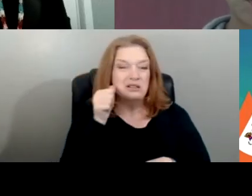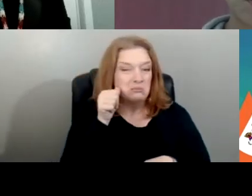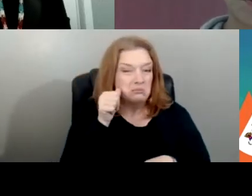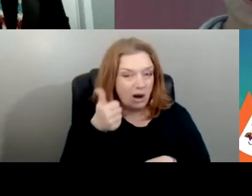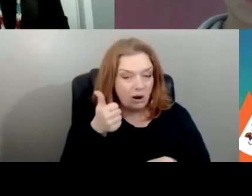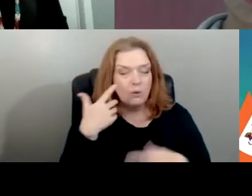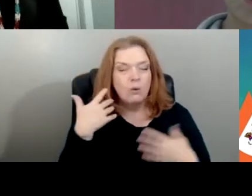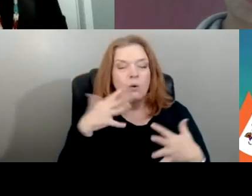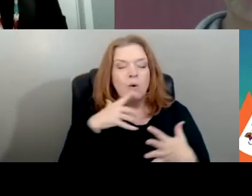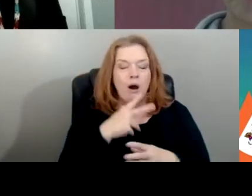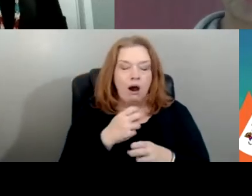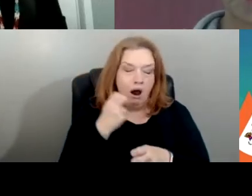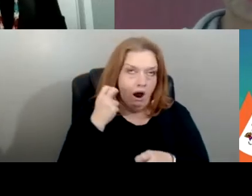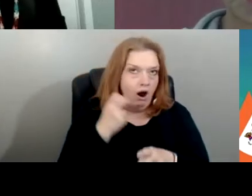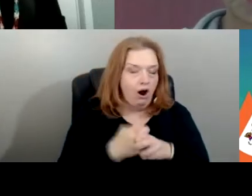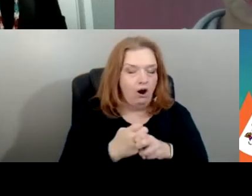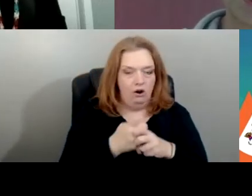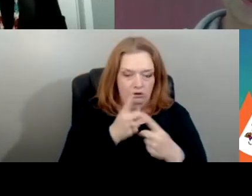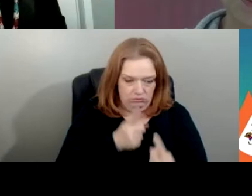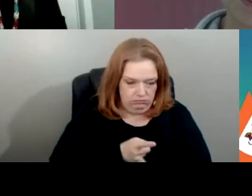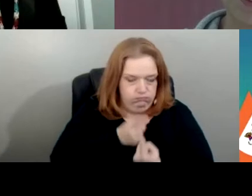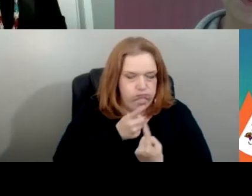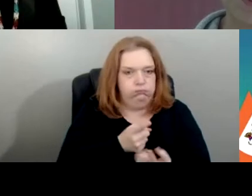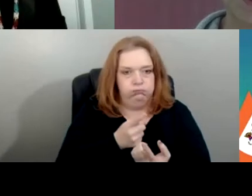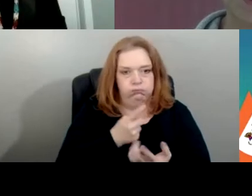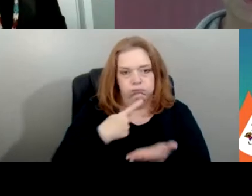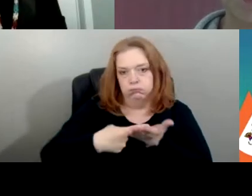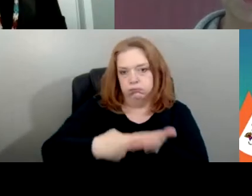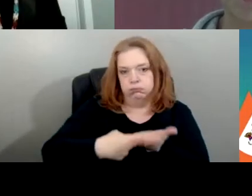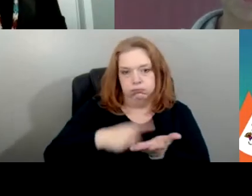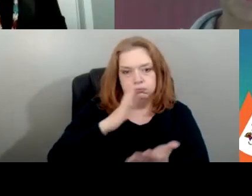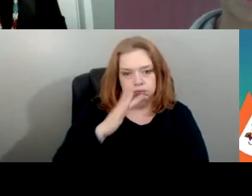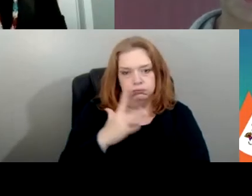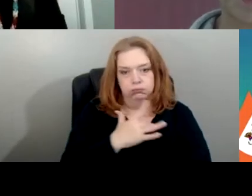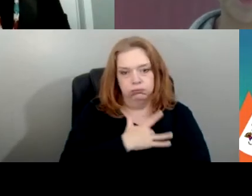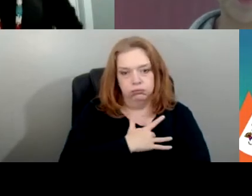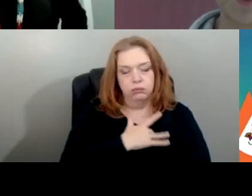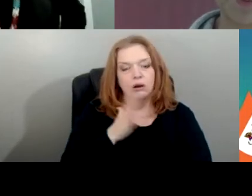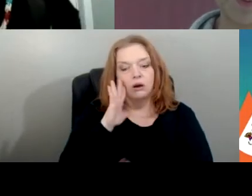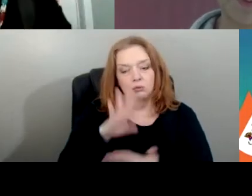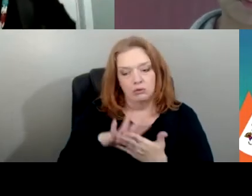and center and foundation of all of this work that we're doing. We will be hearing from survivors from the Coeur